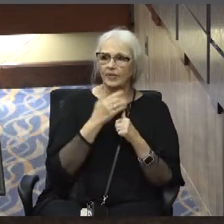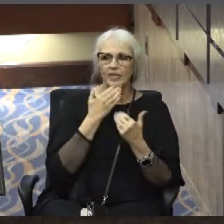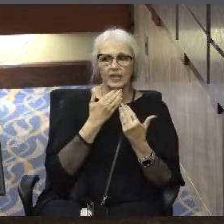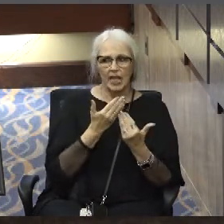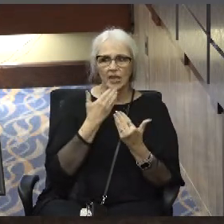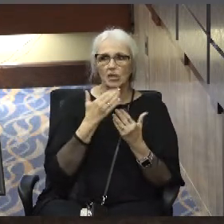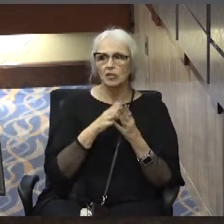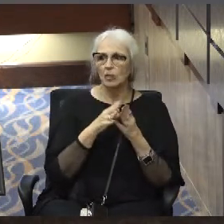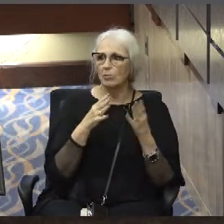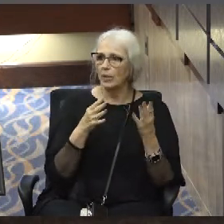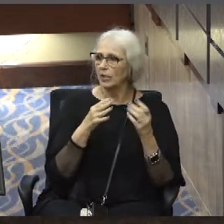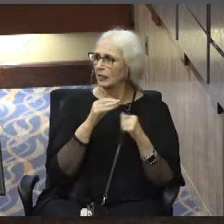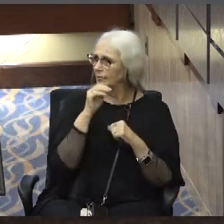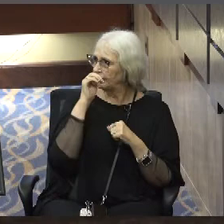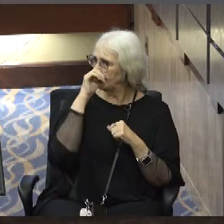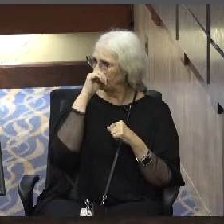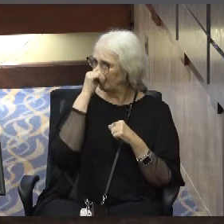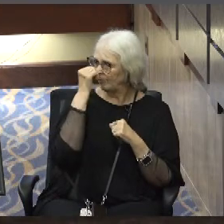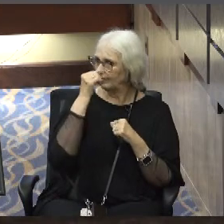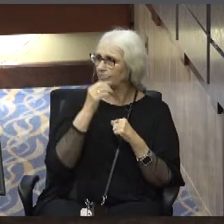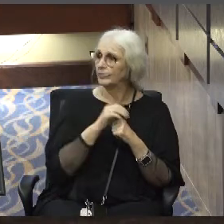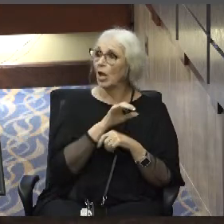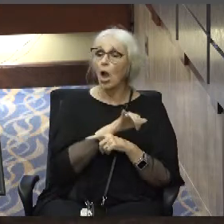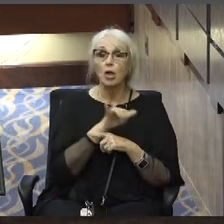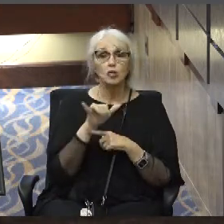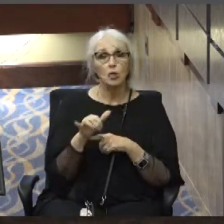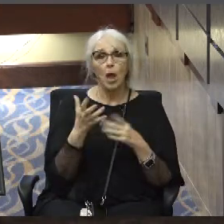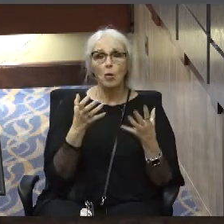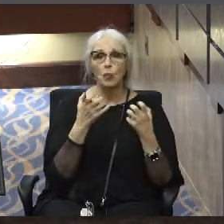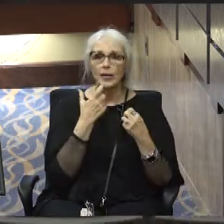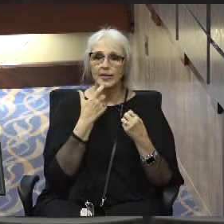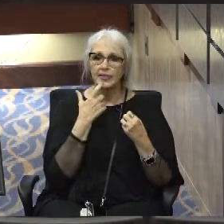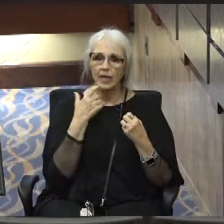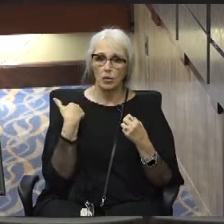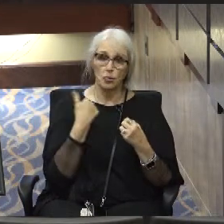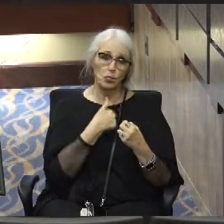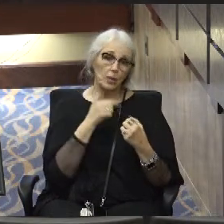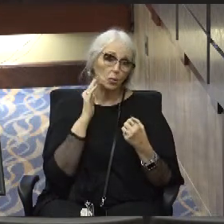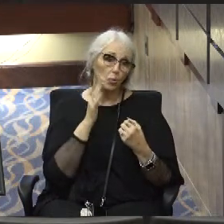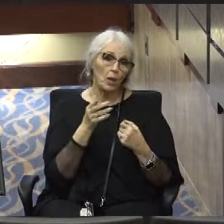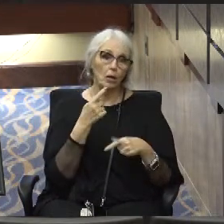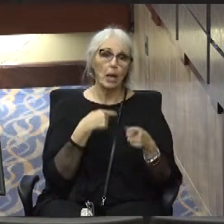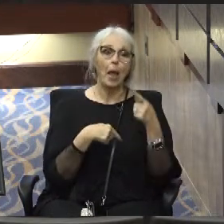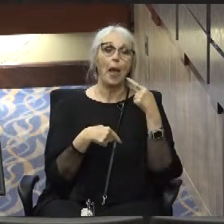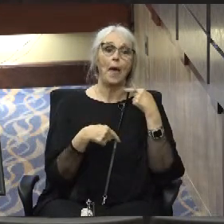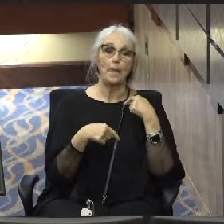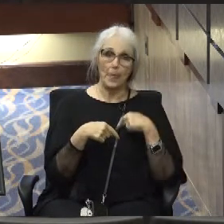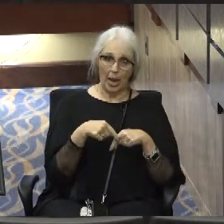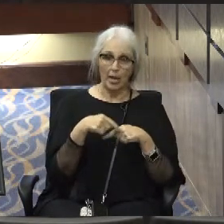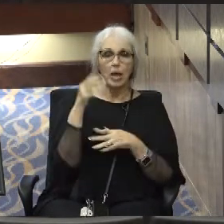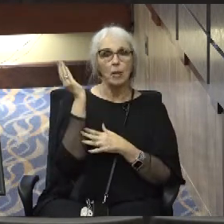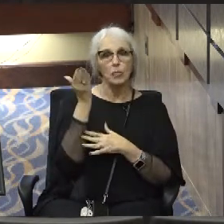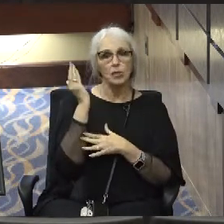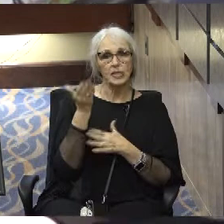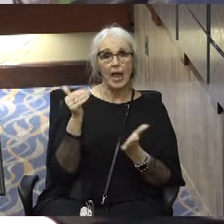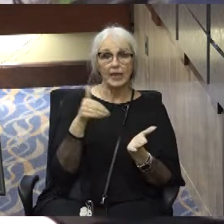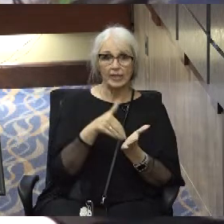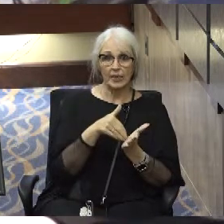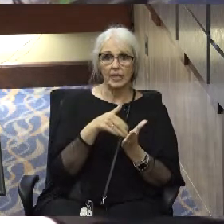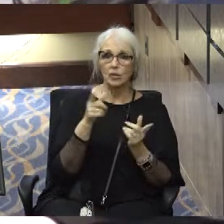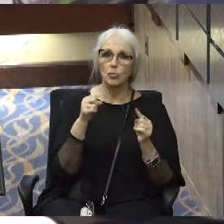lot, Amy and Lisa. I also wanted to mention that we're going to come back and present again as soon as we can get